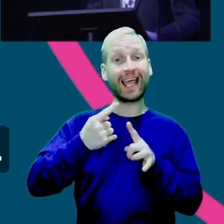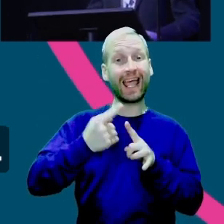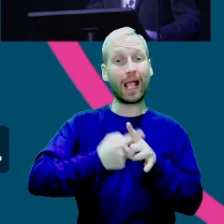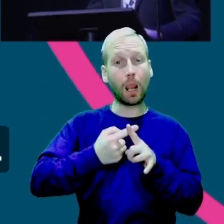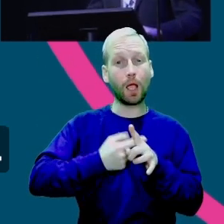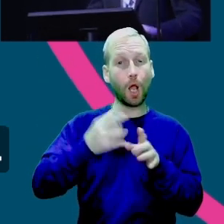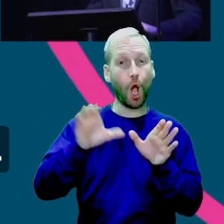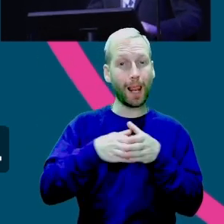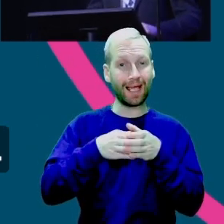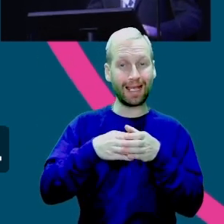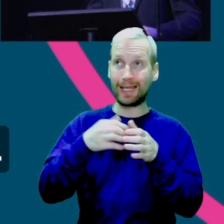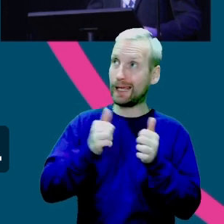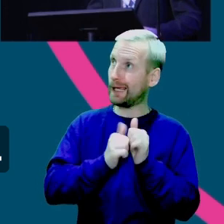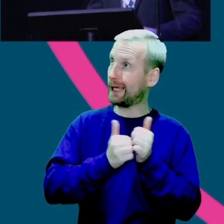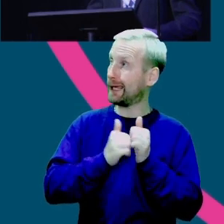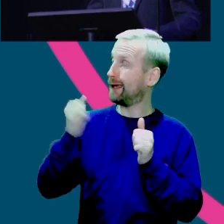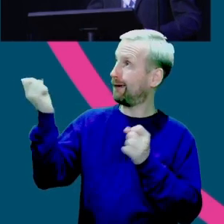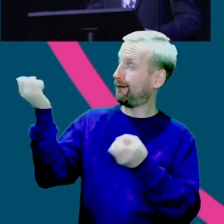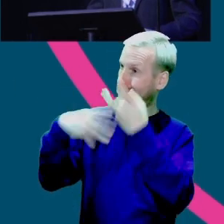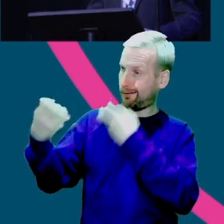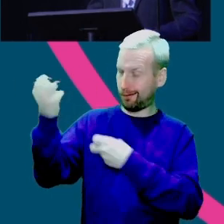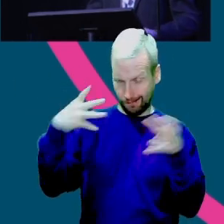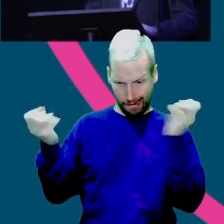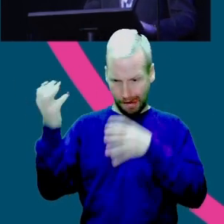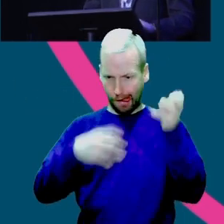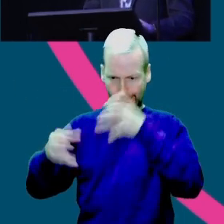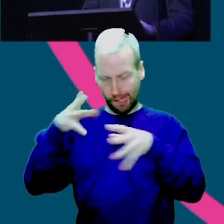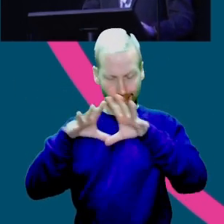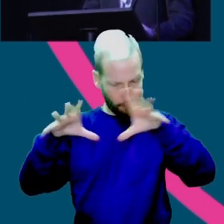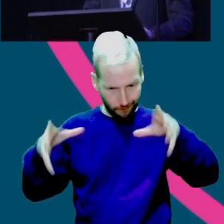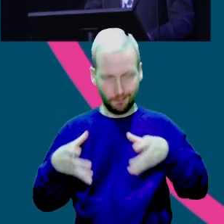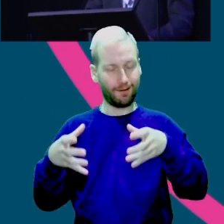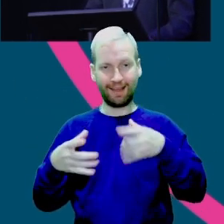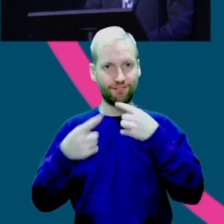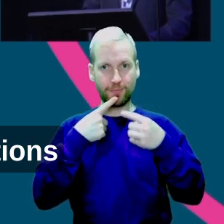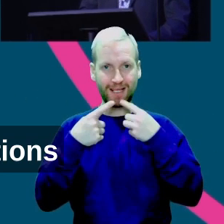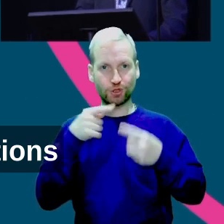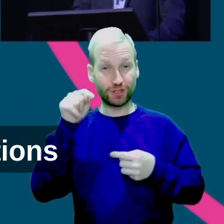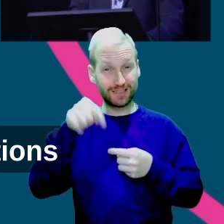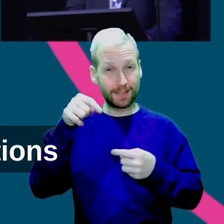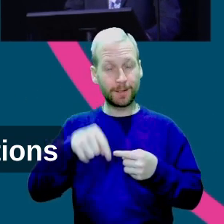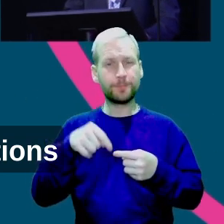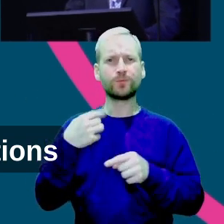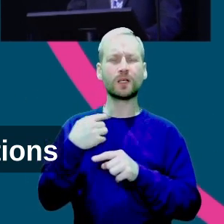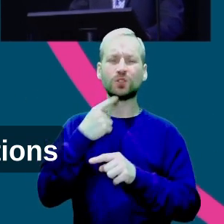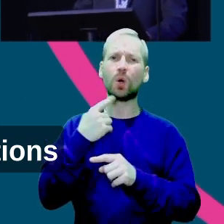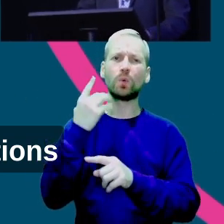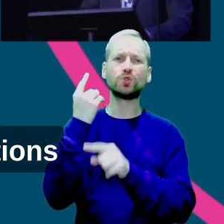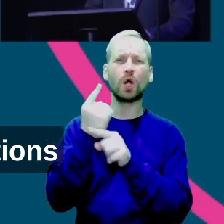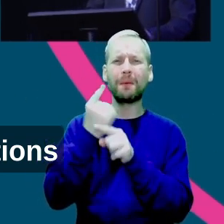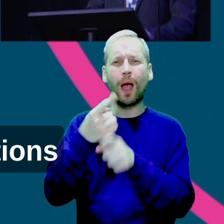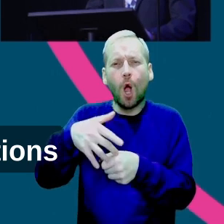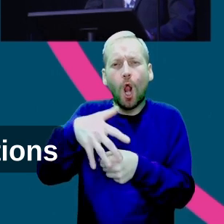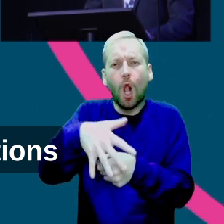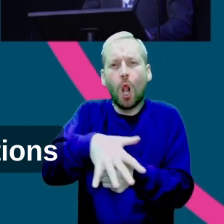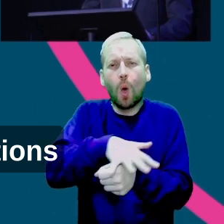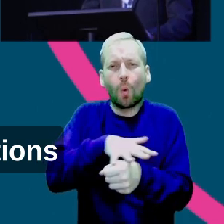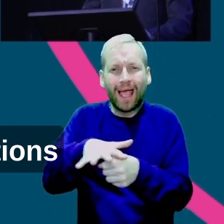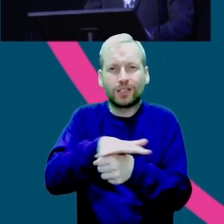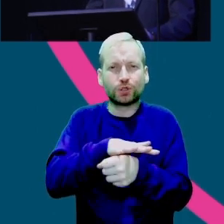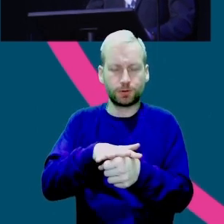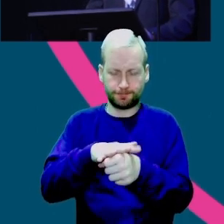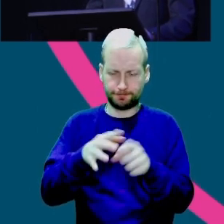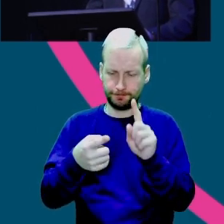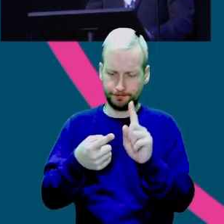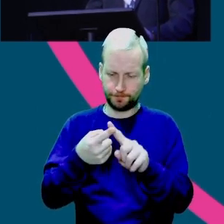reinforced planks. So on the next slide, we talk slightly about the location and planning